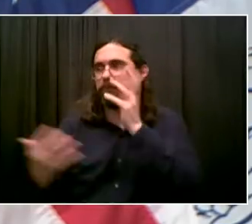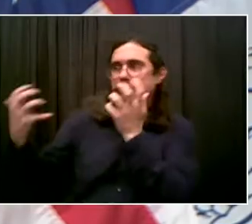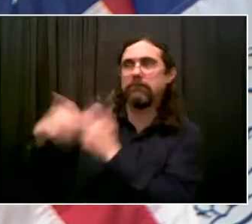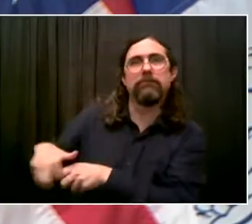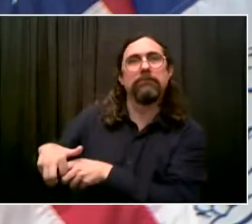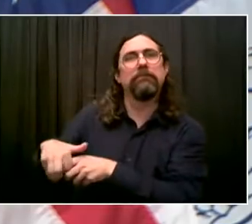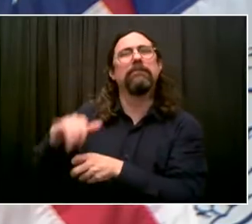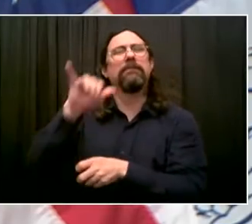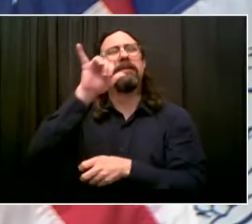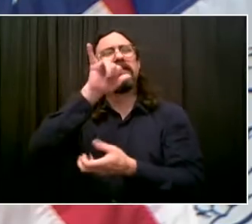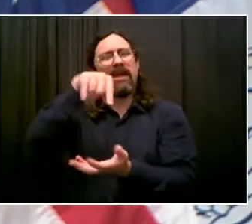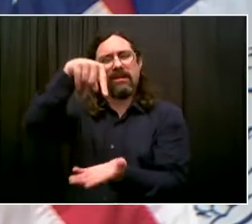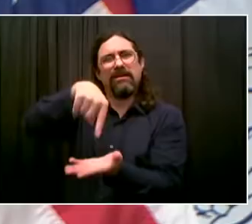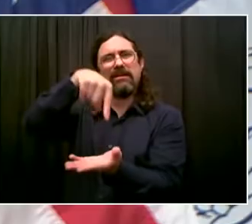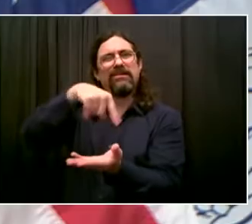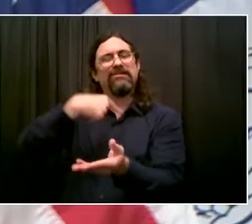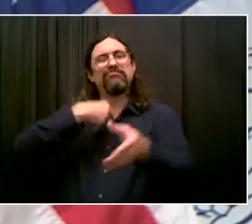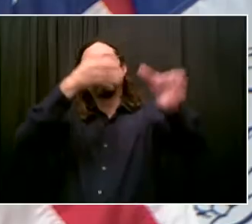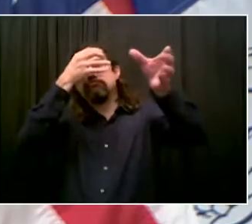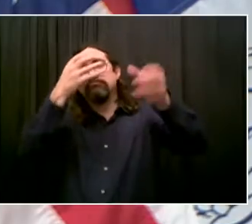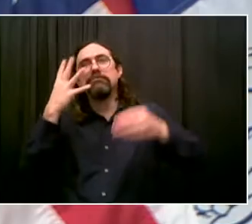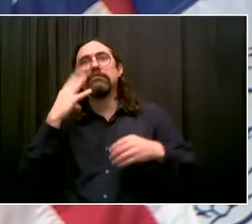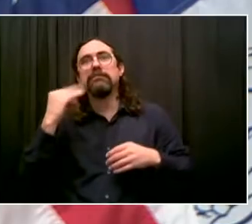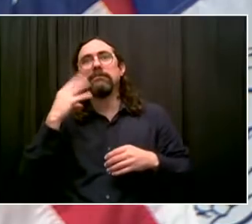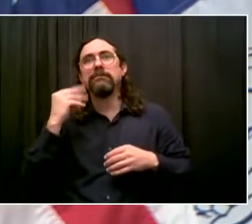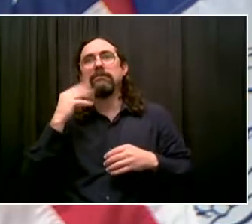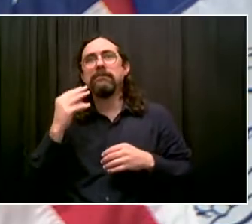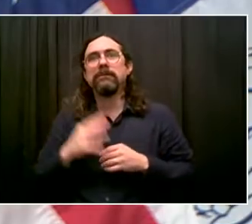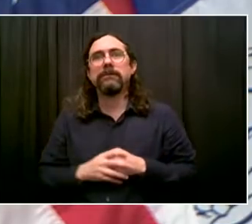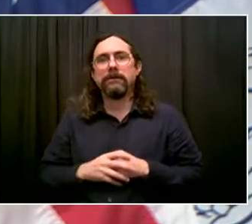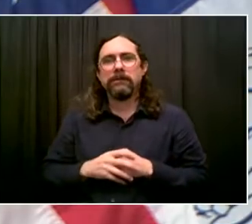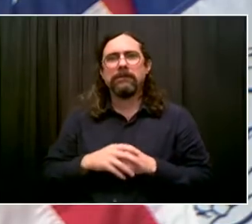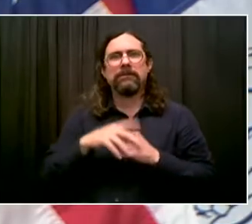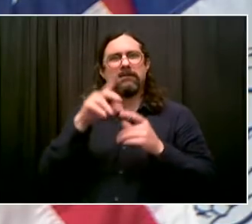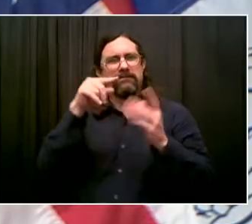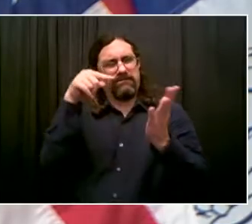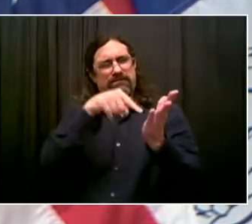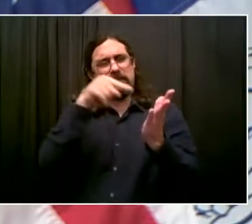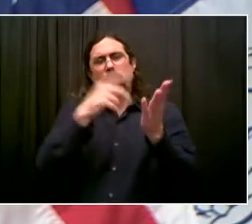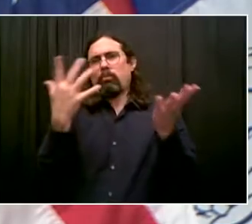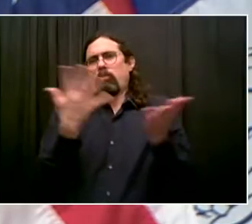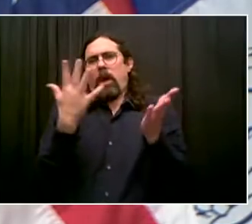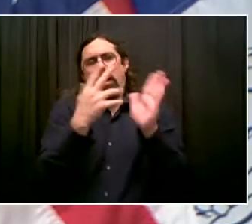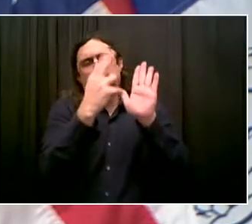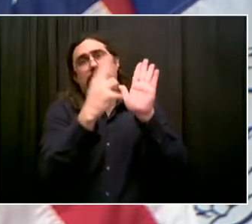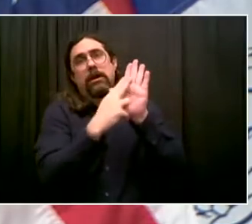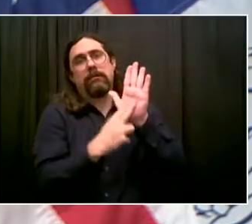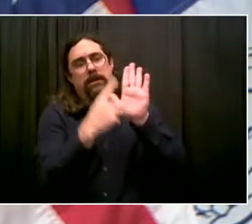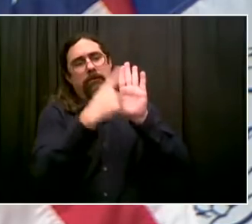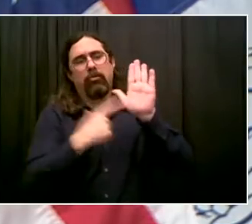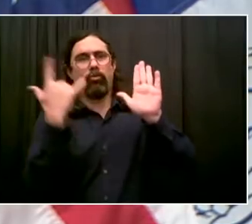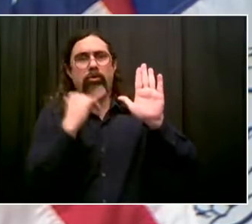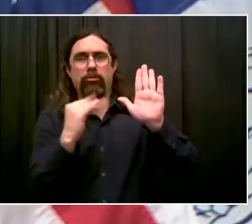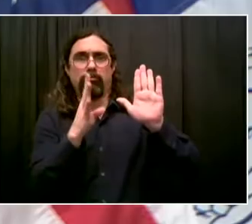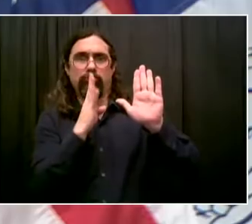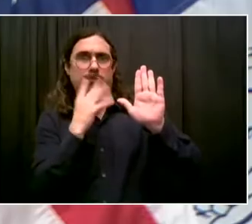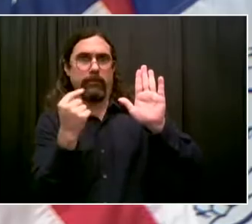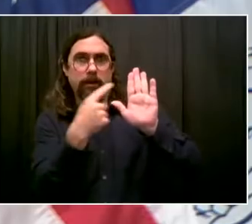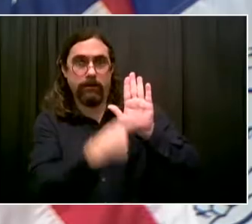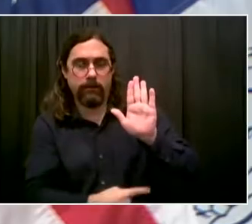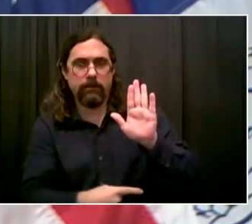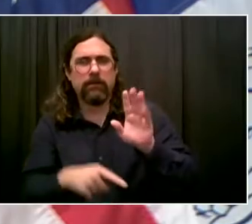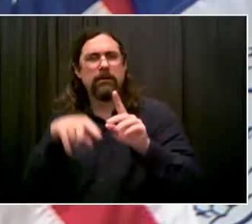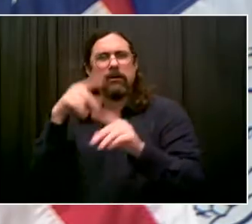enterprises. And we will continue to do everything that we can to ensure that doing business with the city is equitable, efficient,